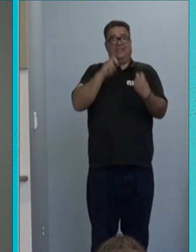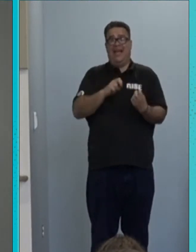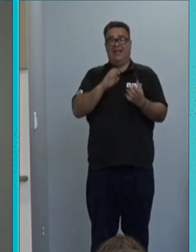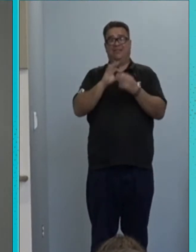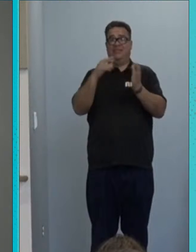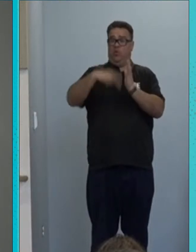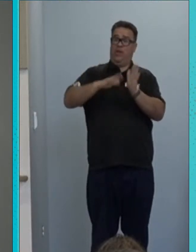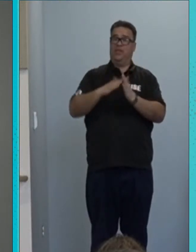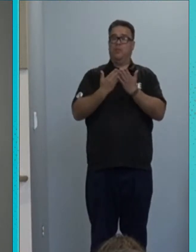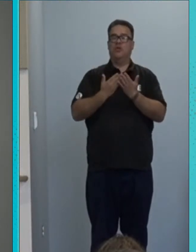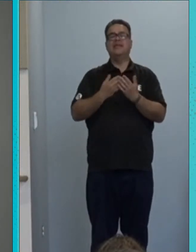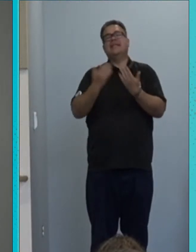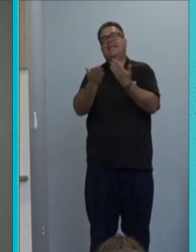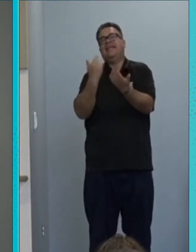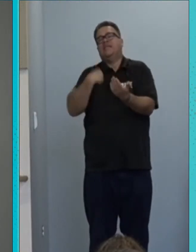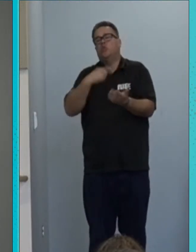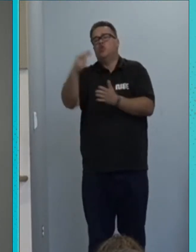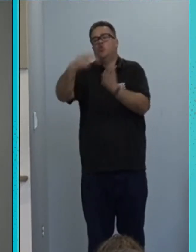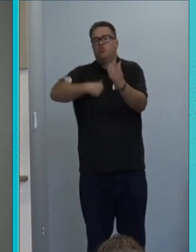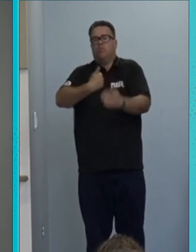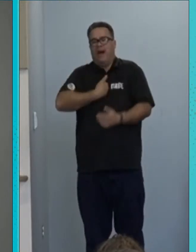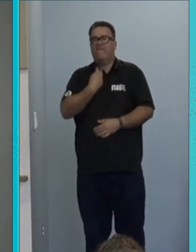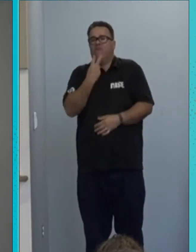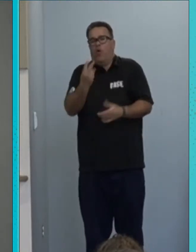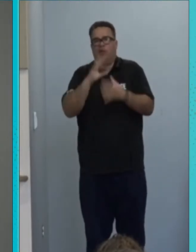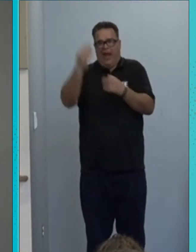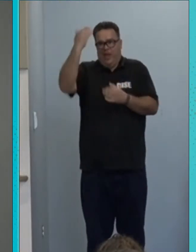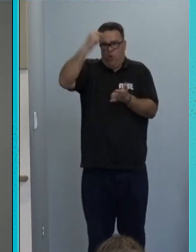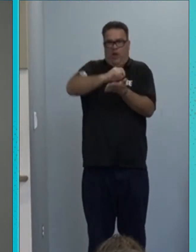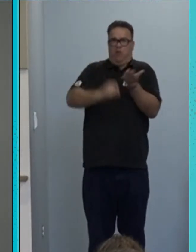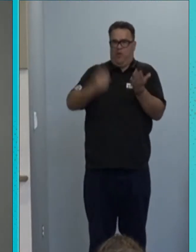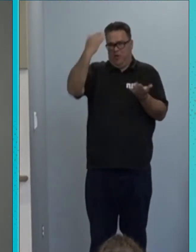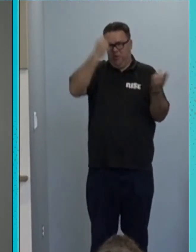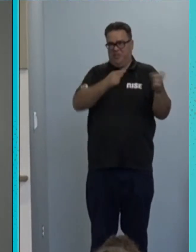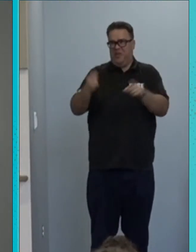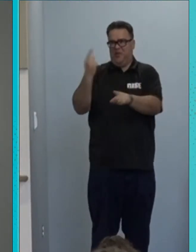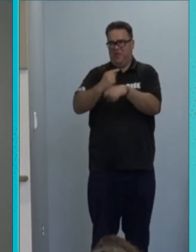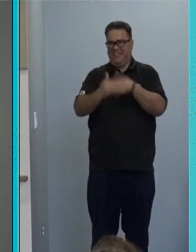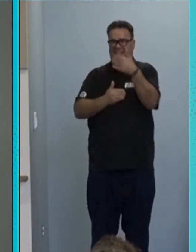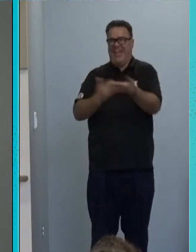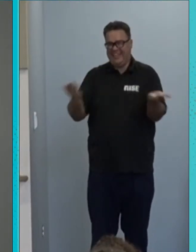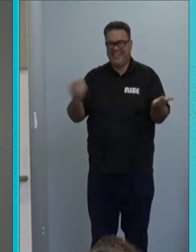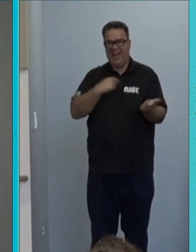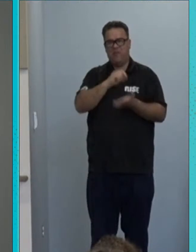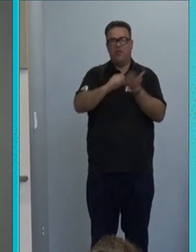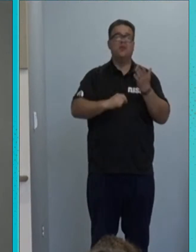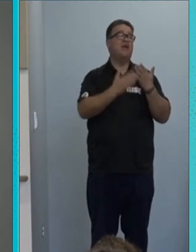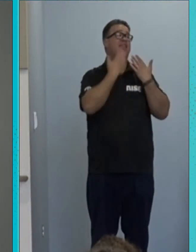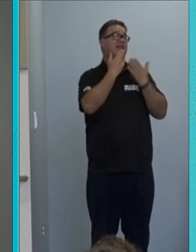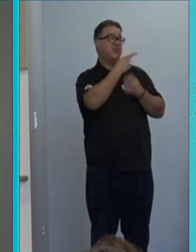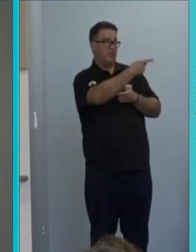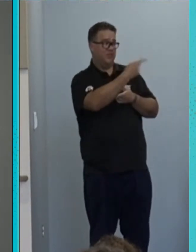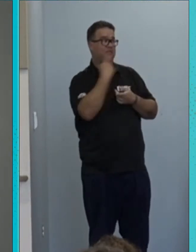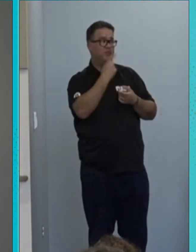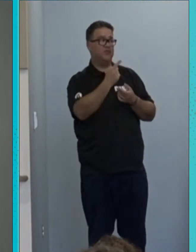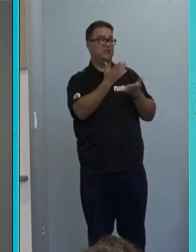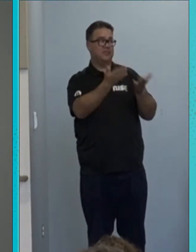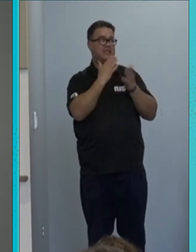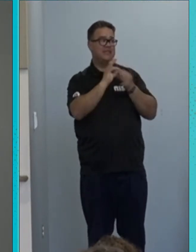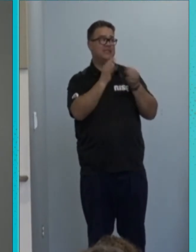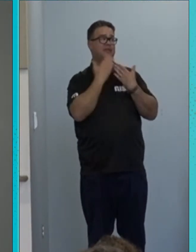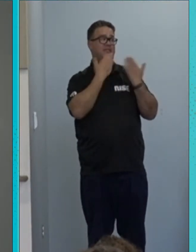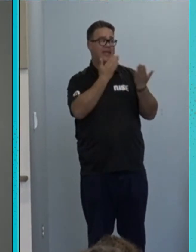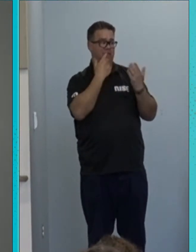and read the book. It's kind of easy when it's your own book, right? You know what's coming next. But thank you very much. It's a very